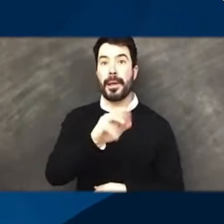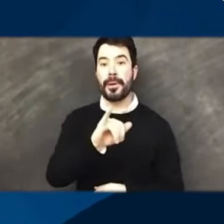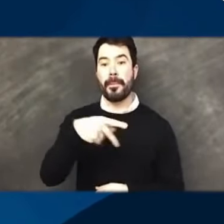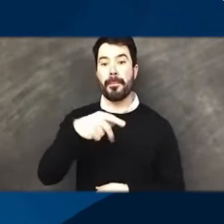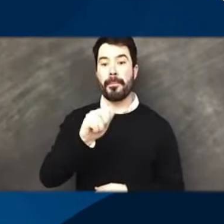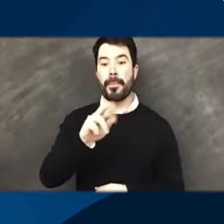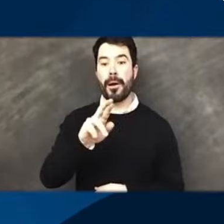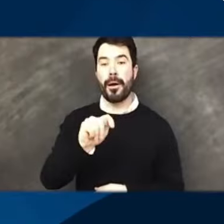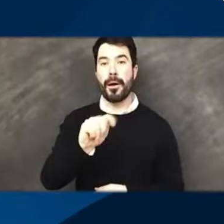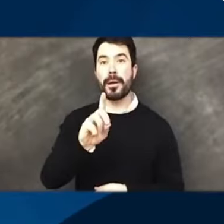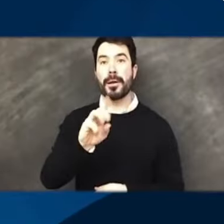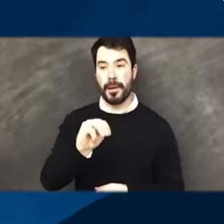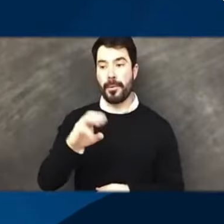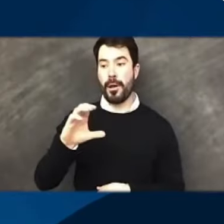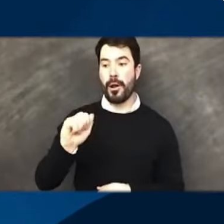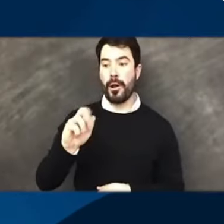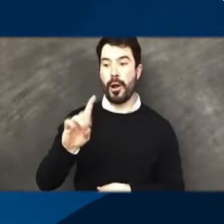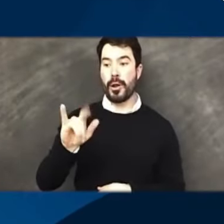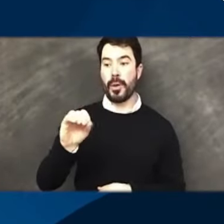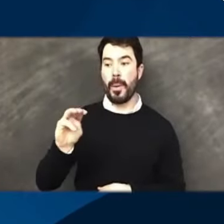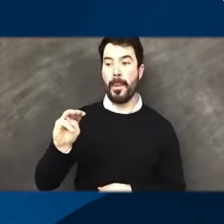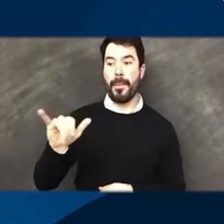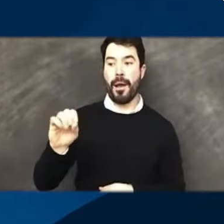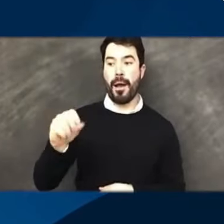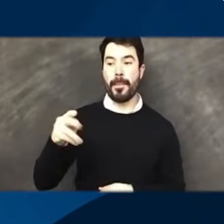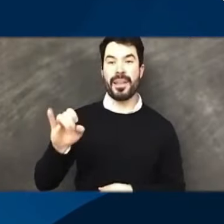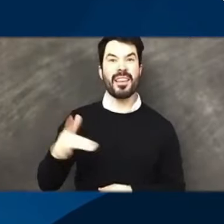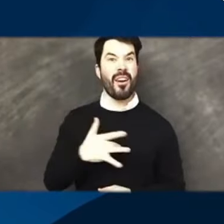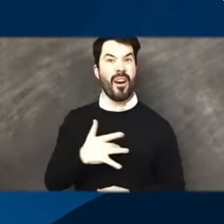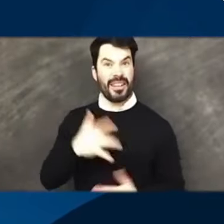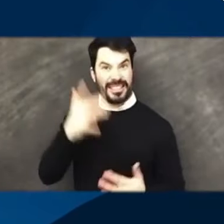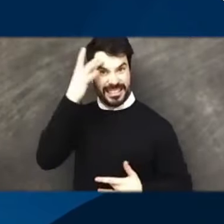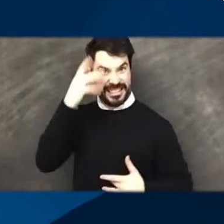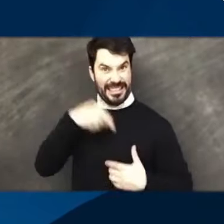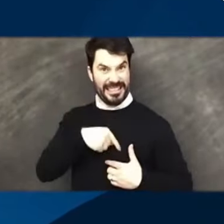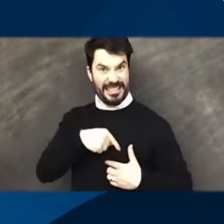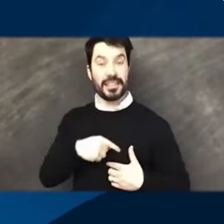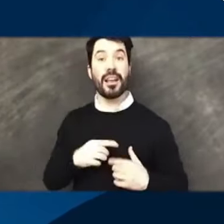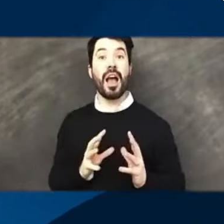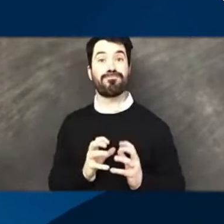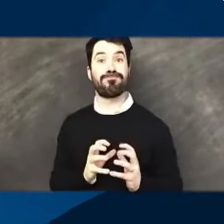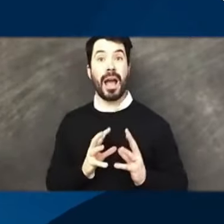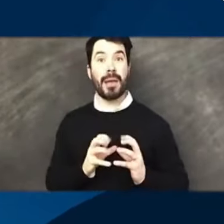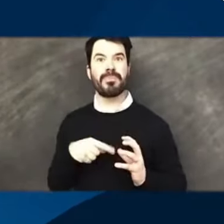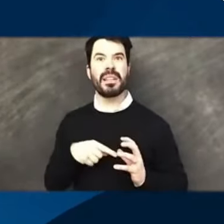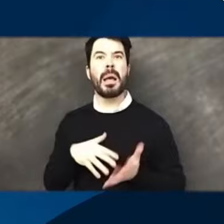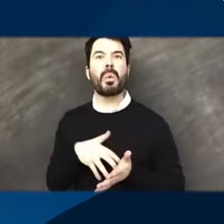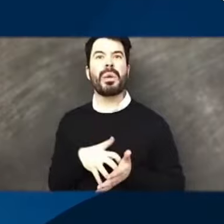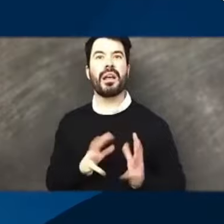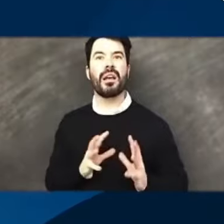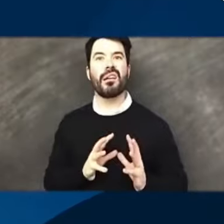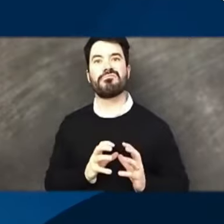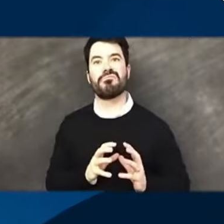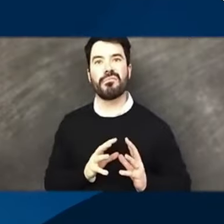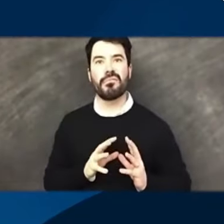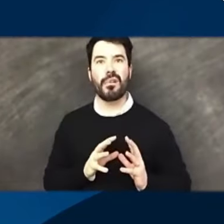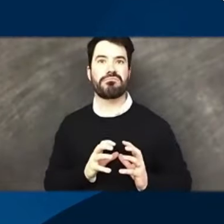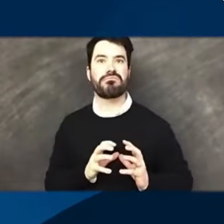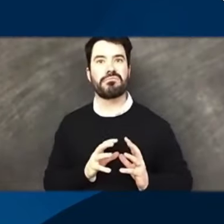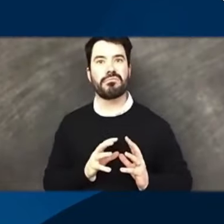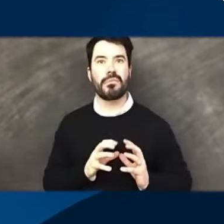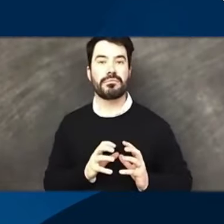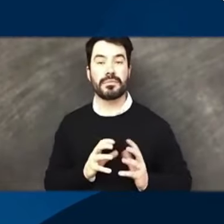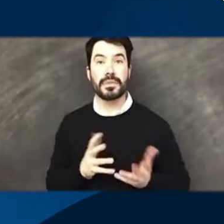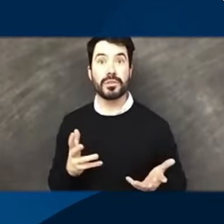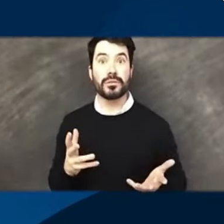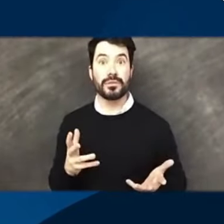which is a disease of the heart muscle where your heart muscle gets weak all of a sudden, and you really you develop heart